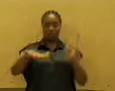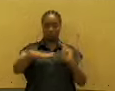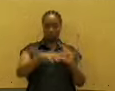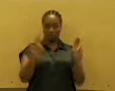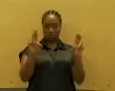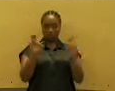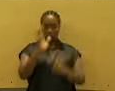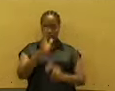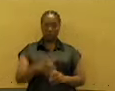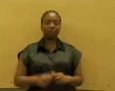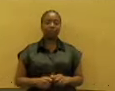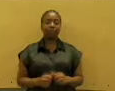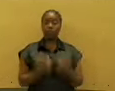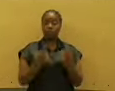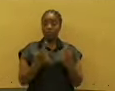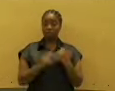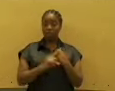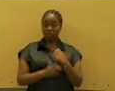the end.